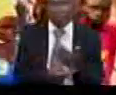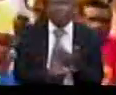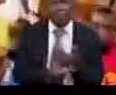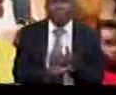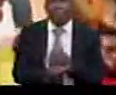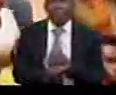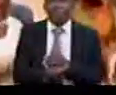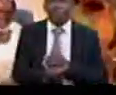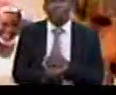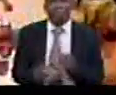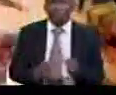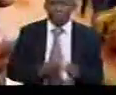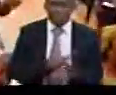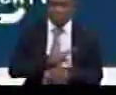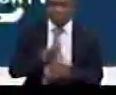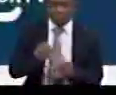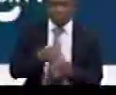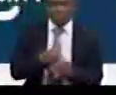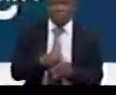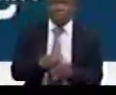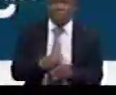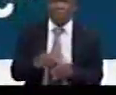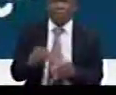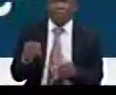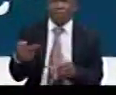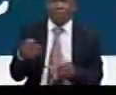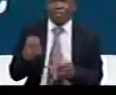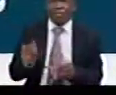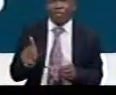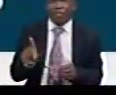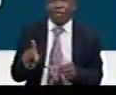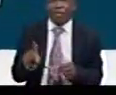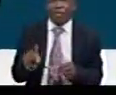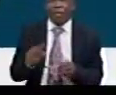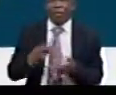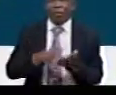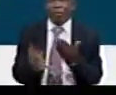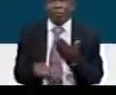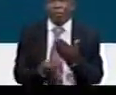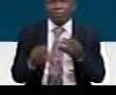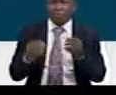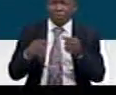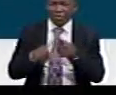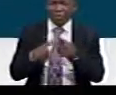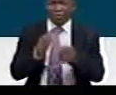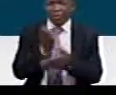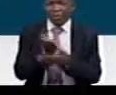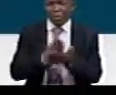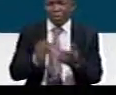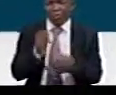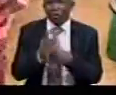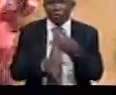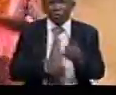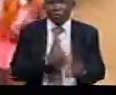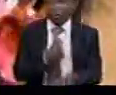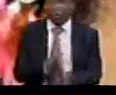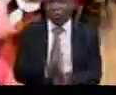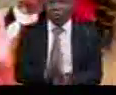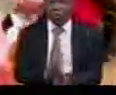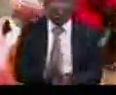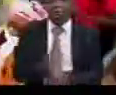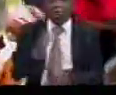outreaches, including the GCK radio and television outreaches across the world, helping to reach the